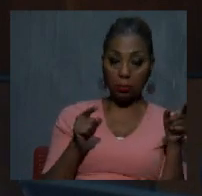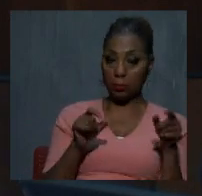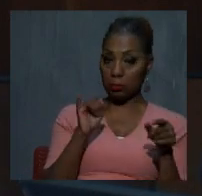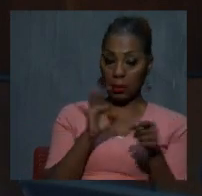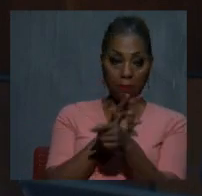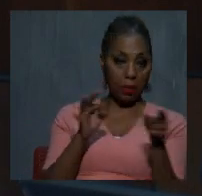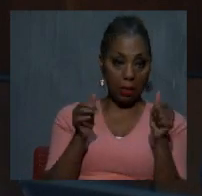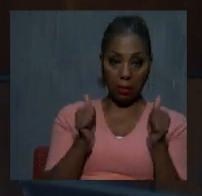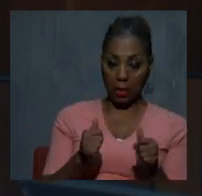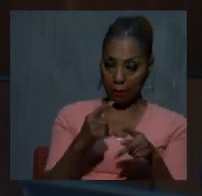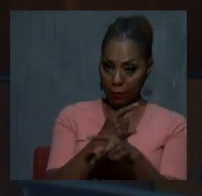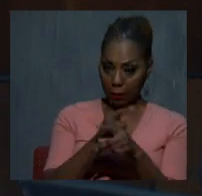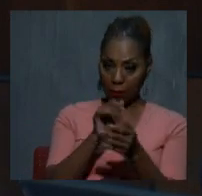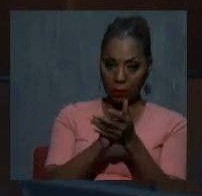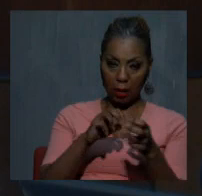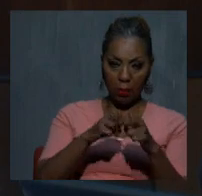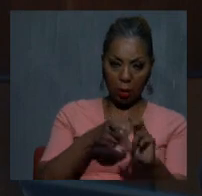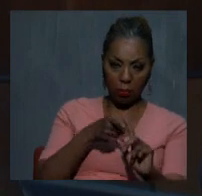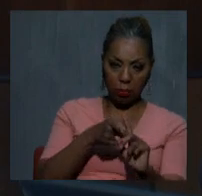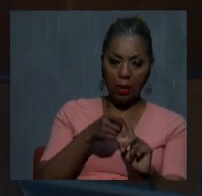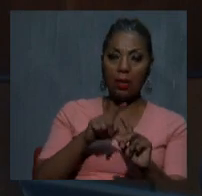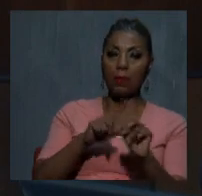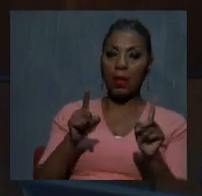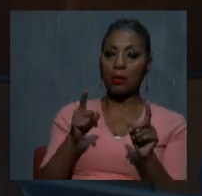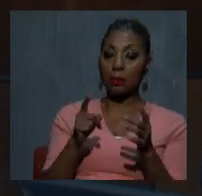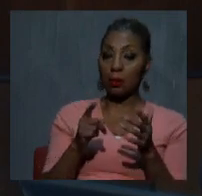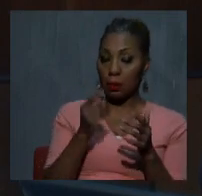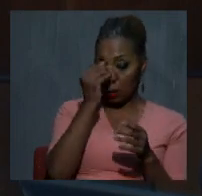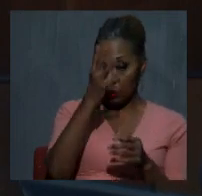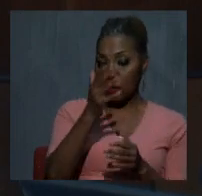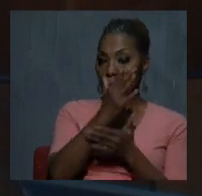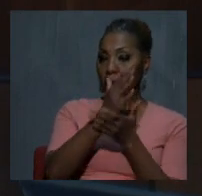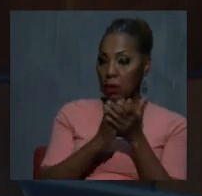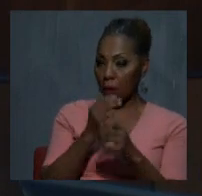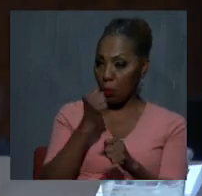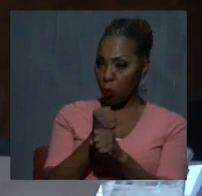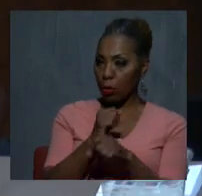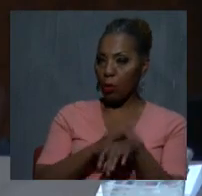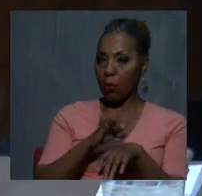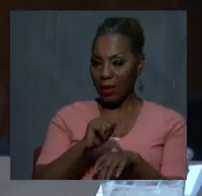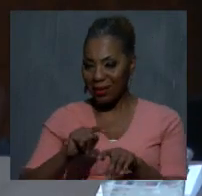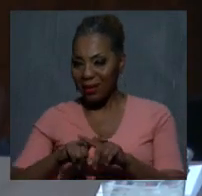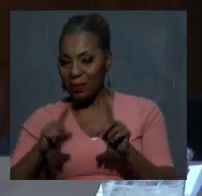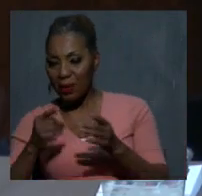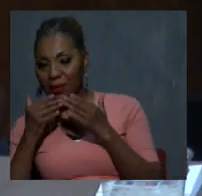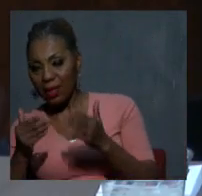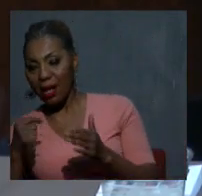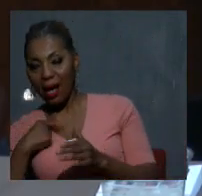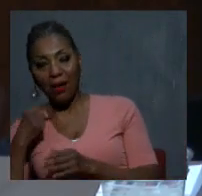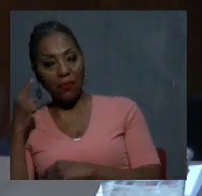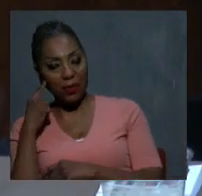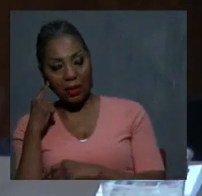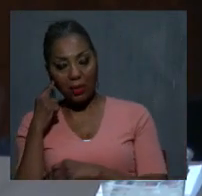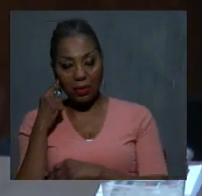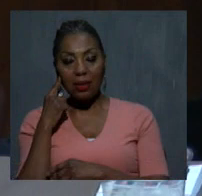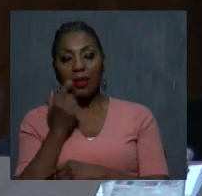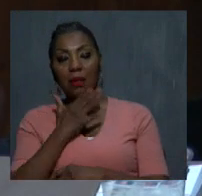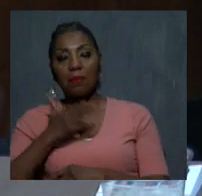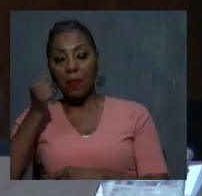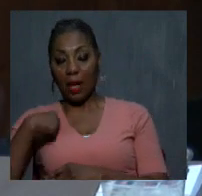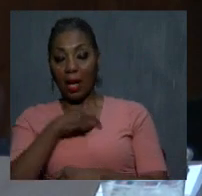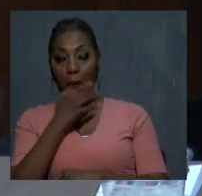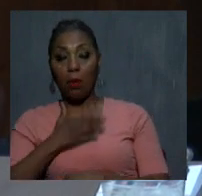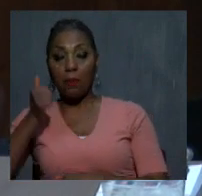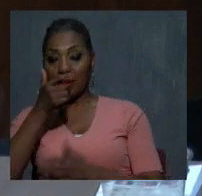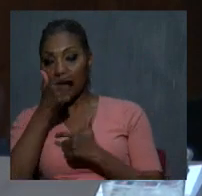they can figure that issue out. So I will tell you, there are some that are working on that. Well, thank you. I think it would be in our best